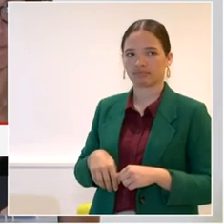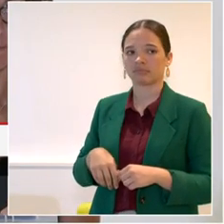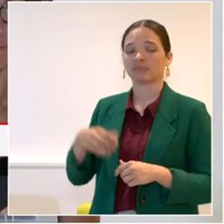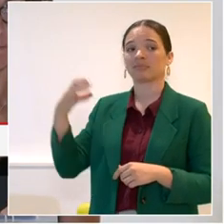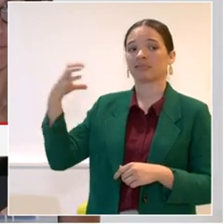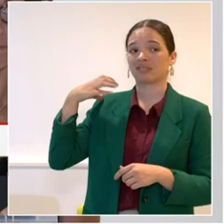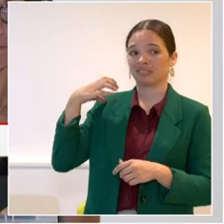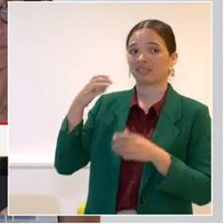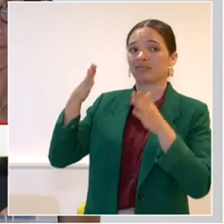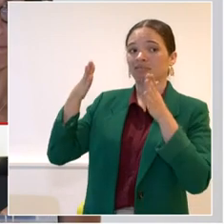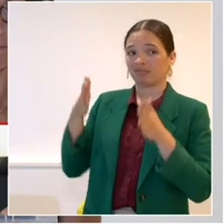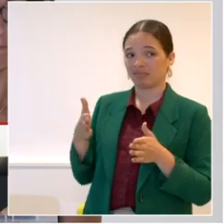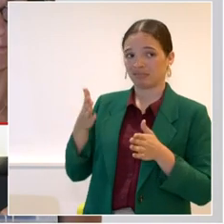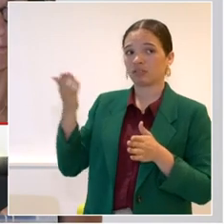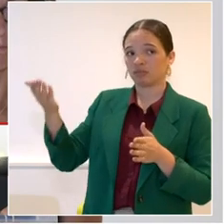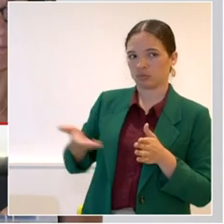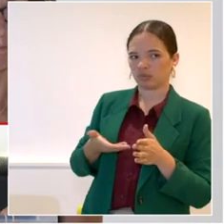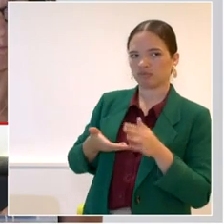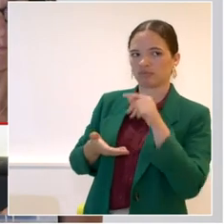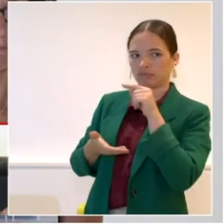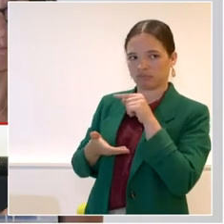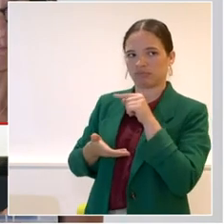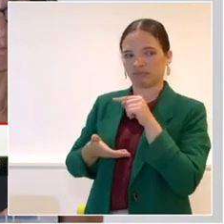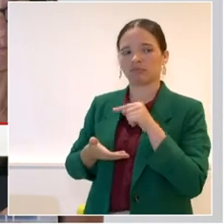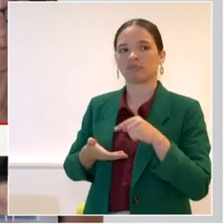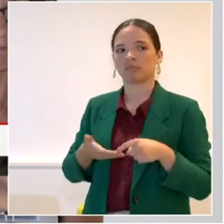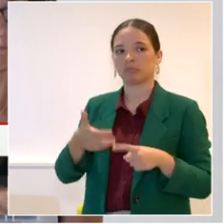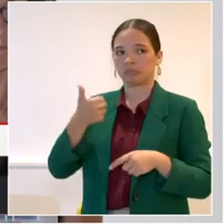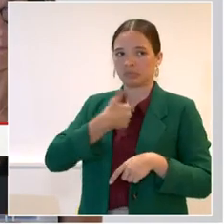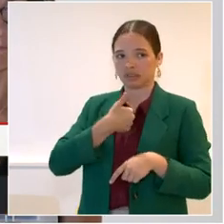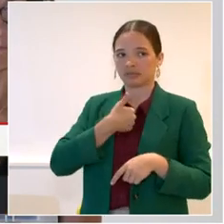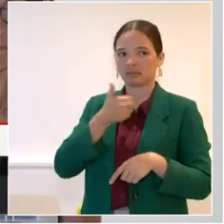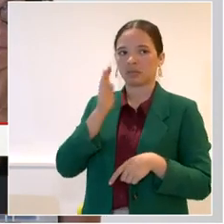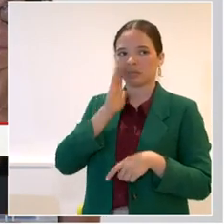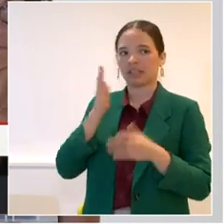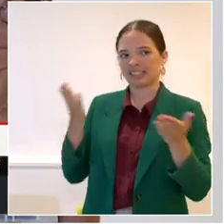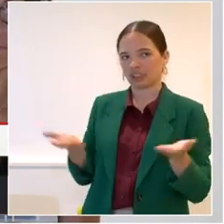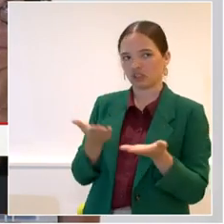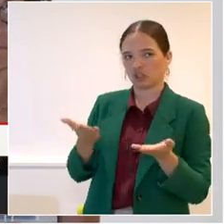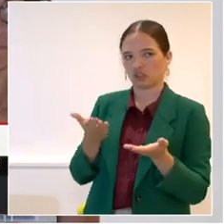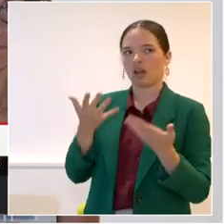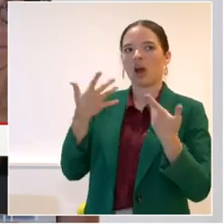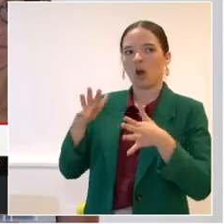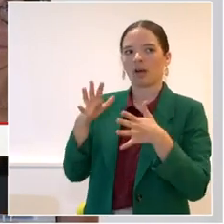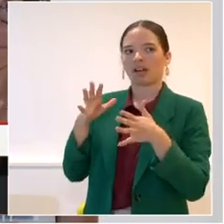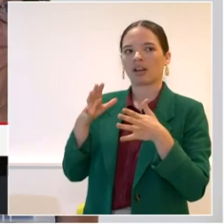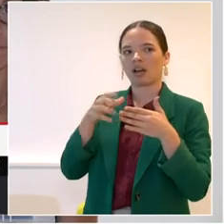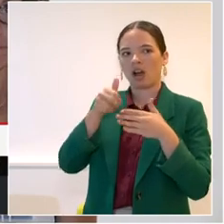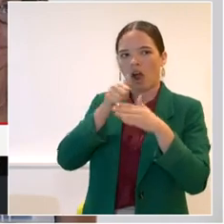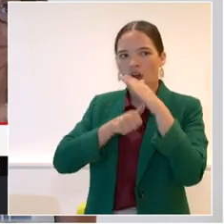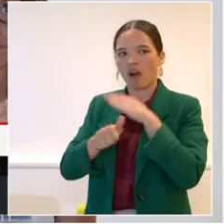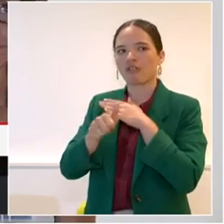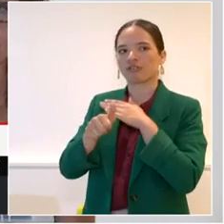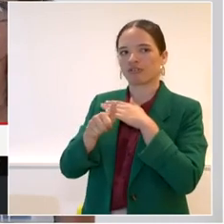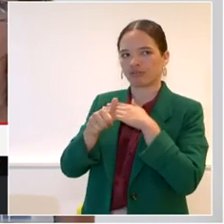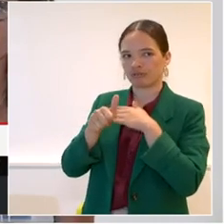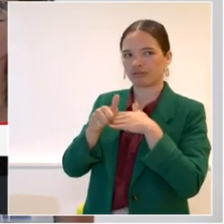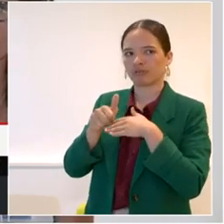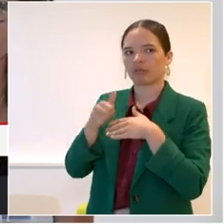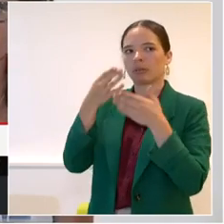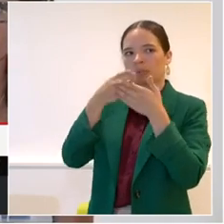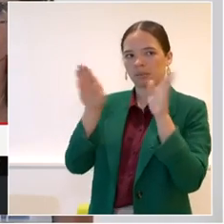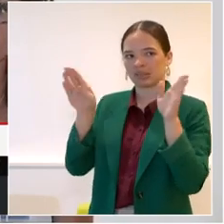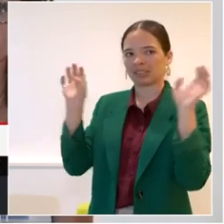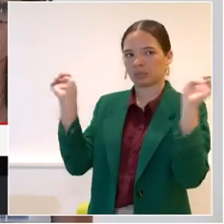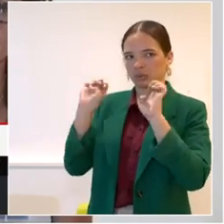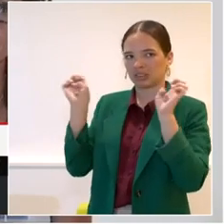is here. And we are already operating under a public emergency that I declared, I guess it's been